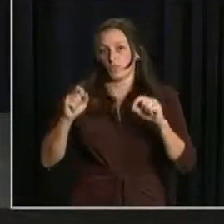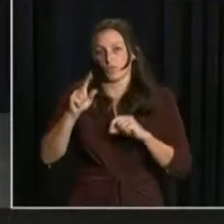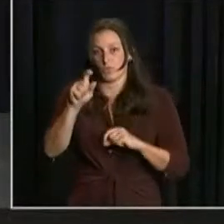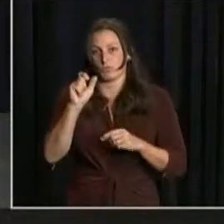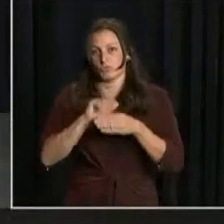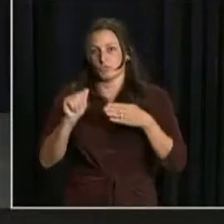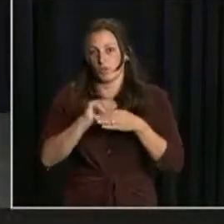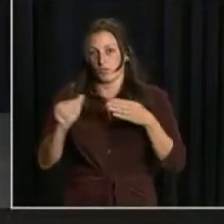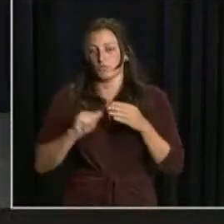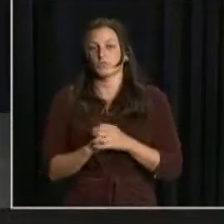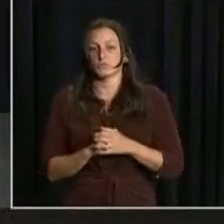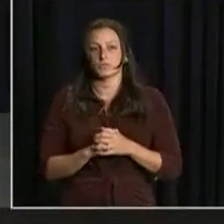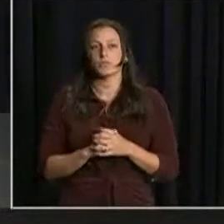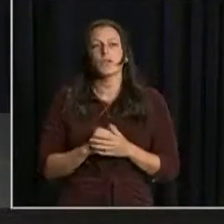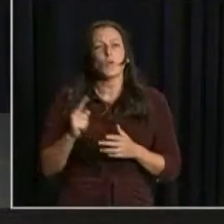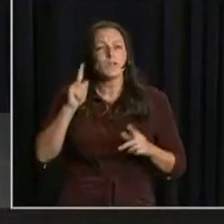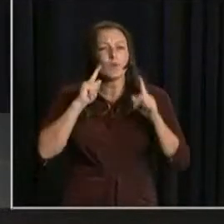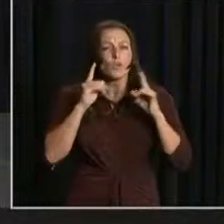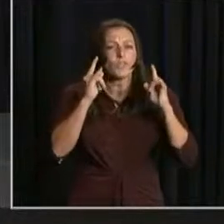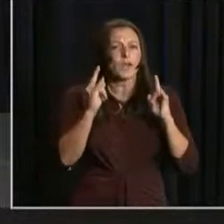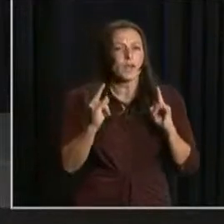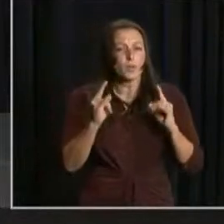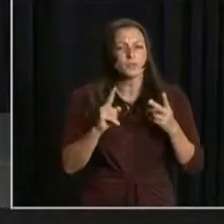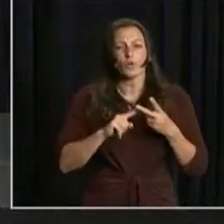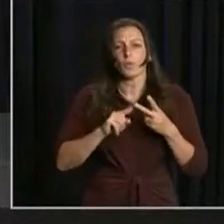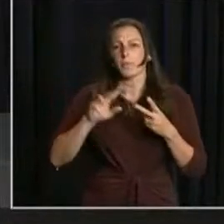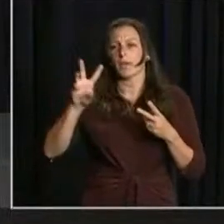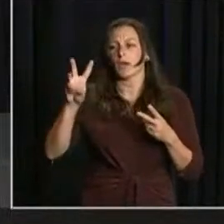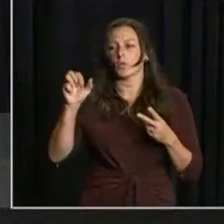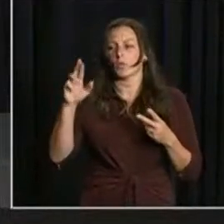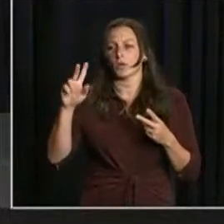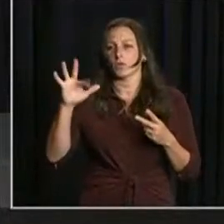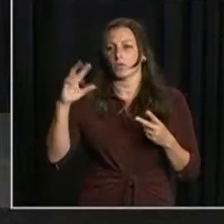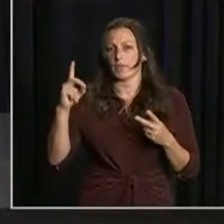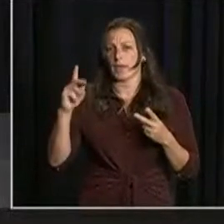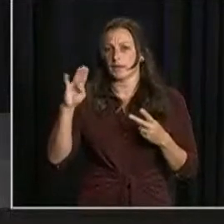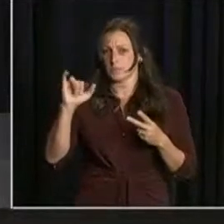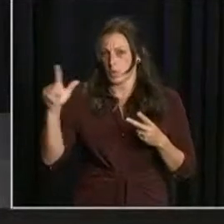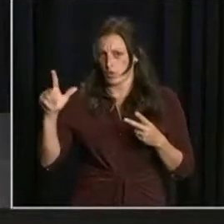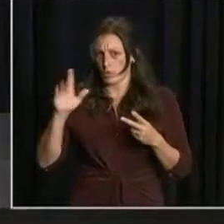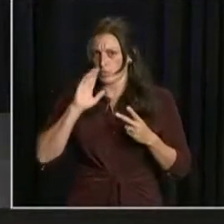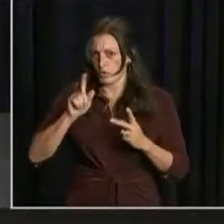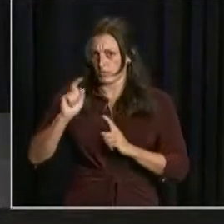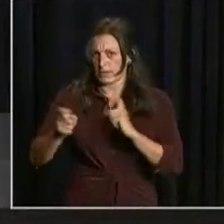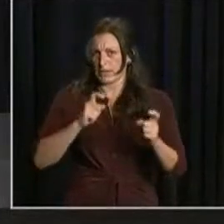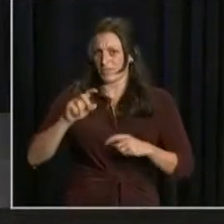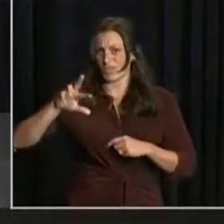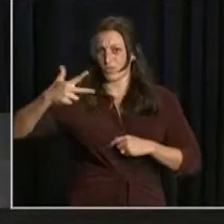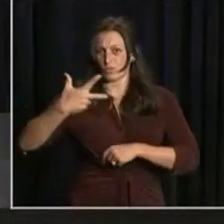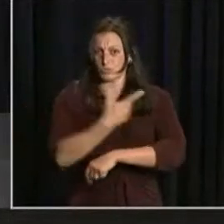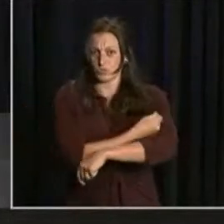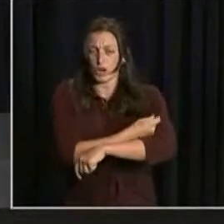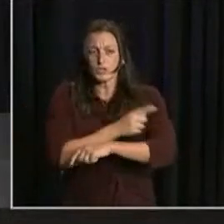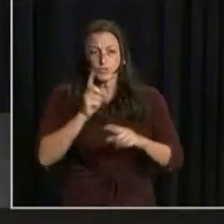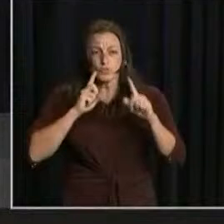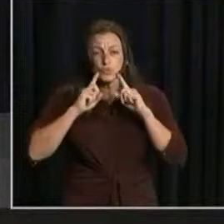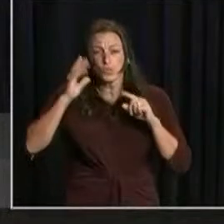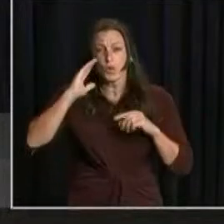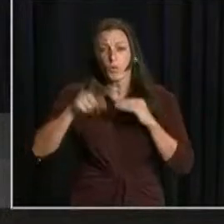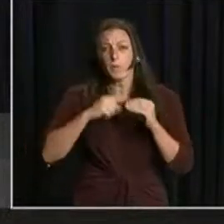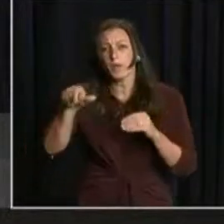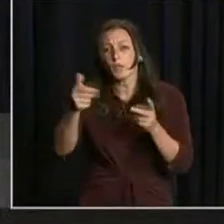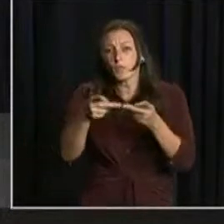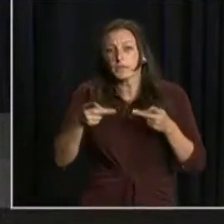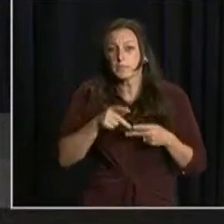and Wonderland Mall are giving out the booster shots. Are you aware of any other places, private clinics, private